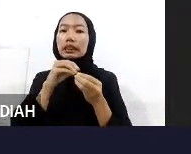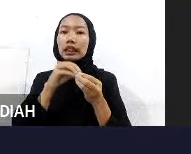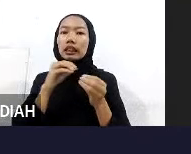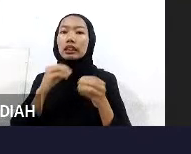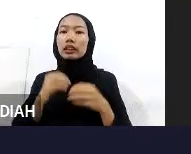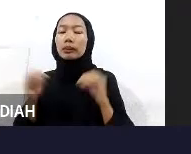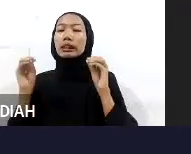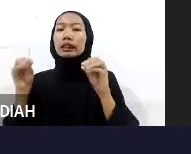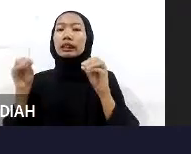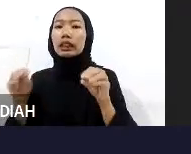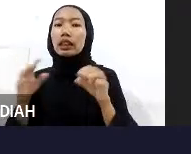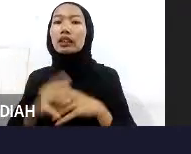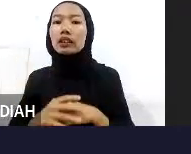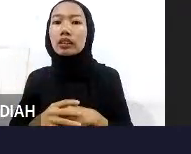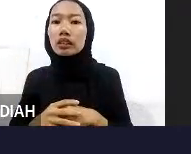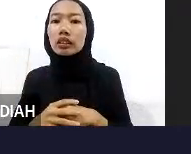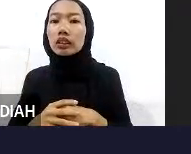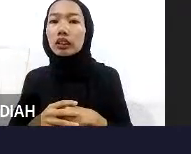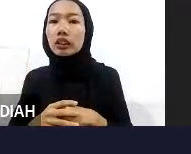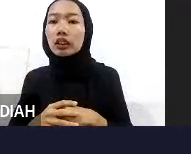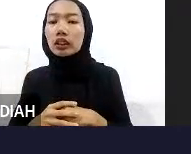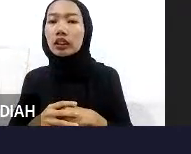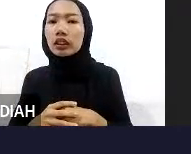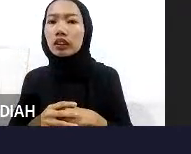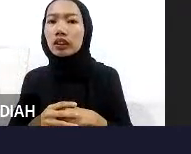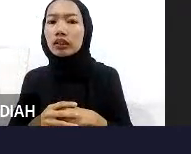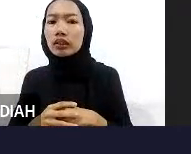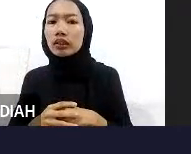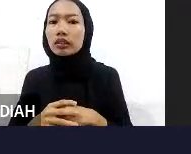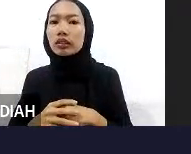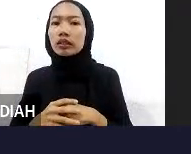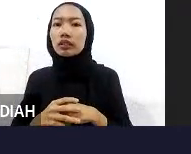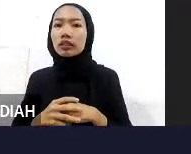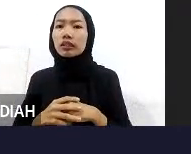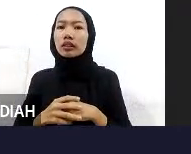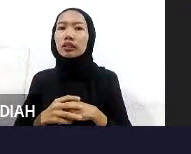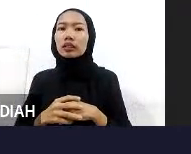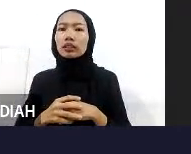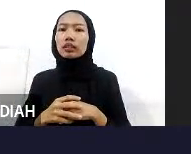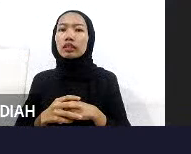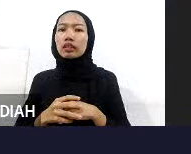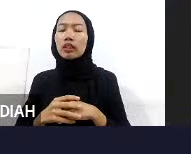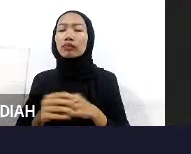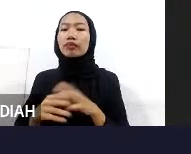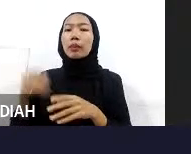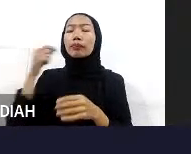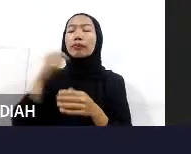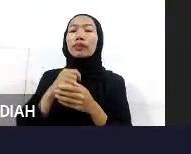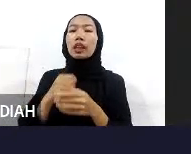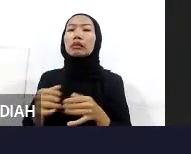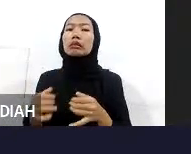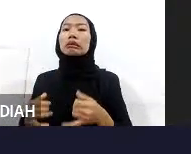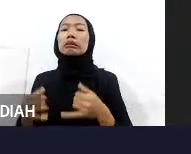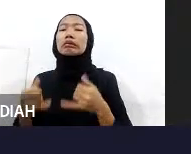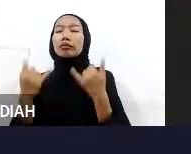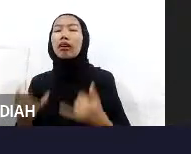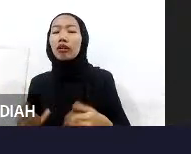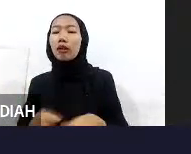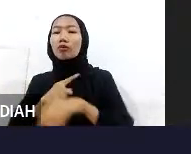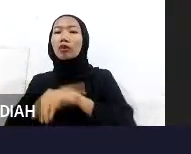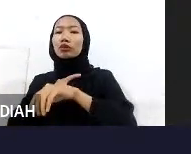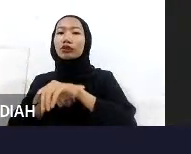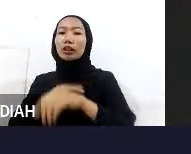Excuse me, George. I just like to remind you that you have 2 minutes left. Okay, I'll be real quick.